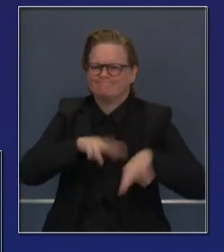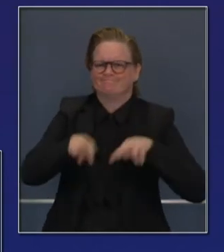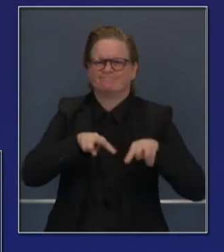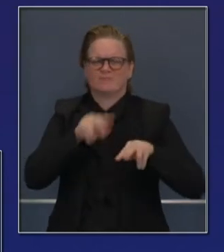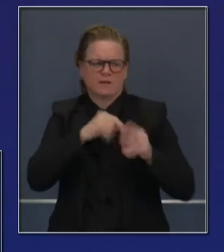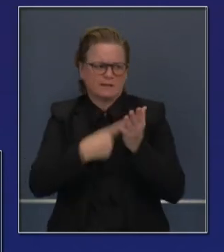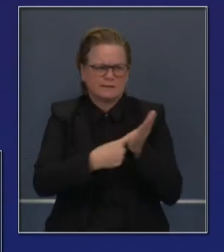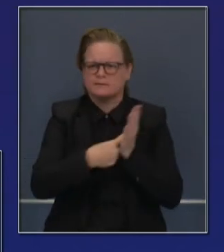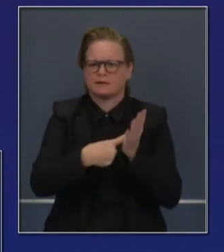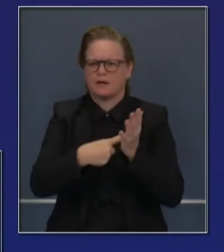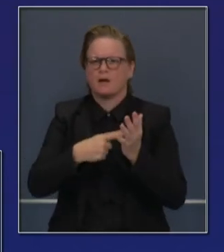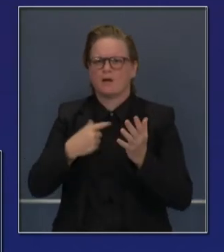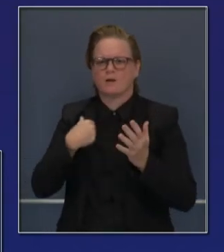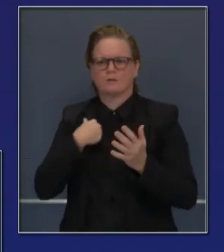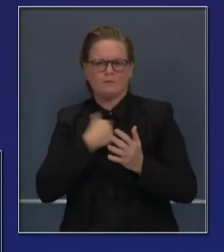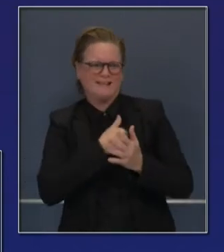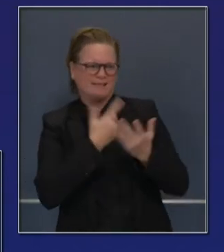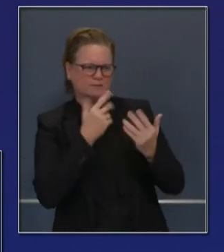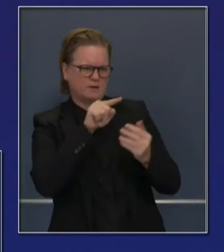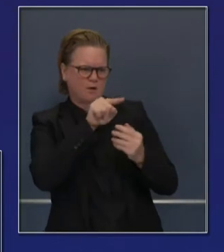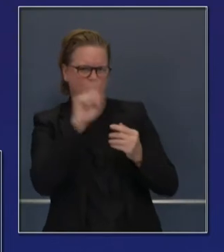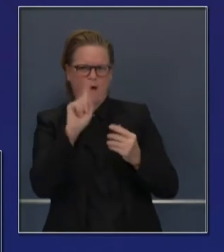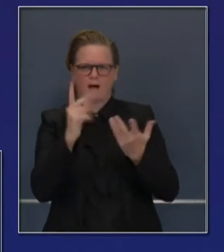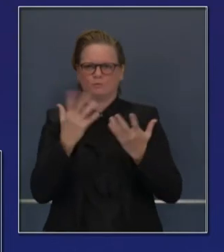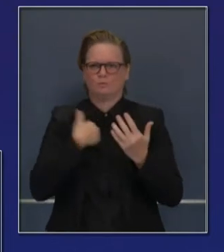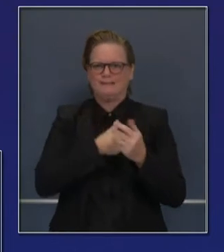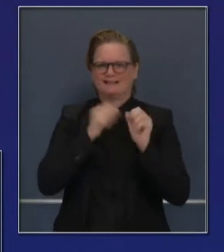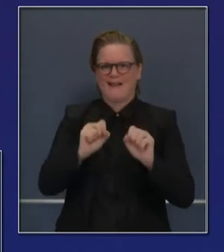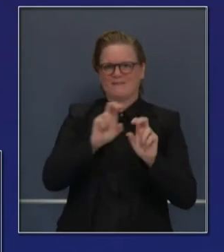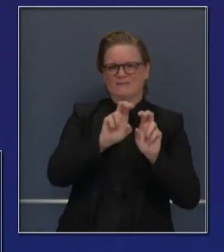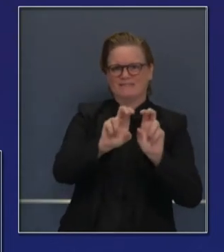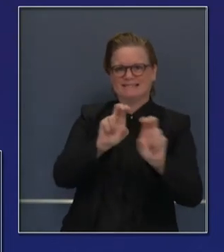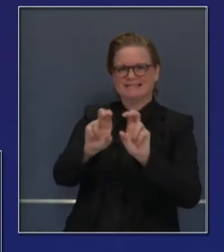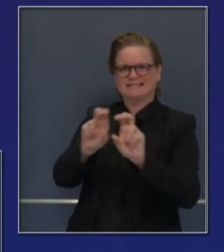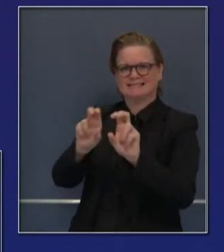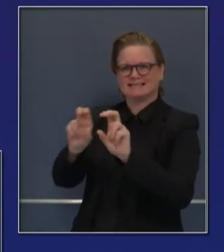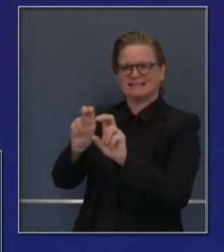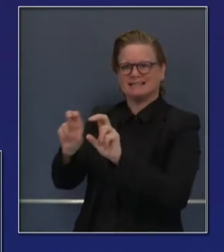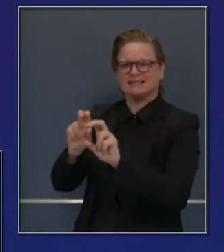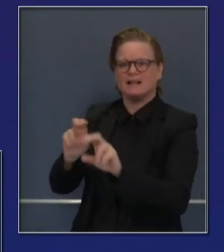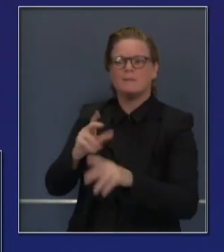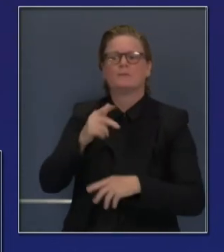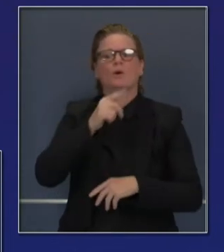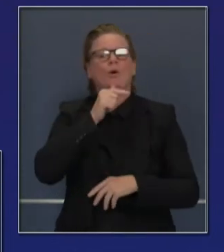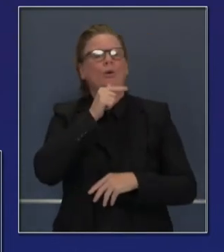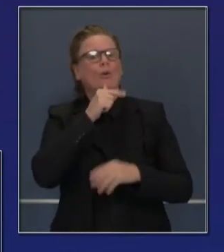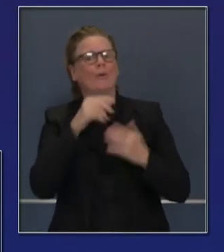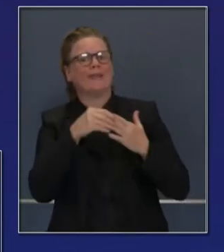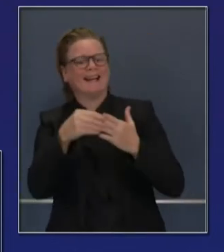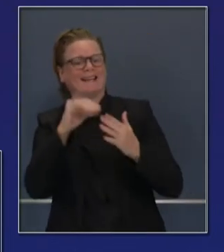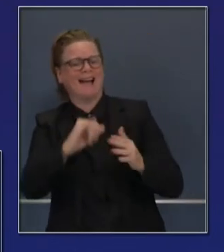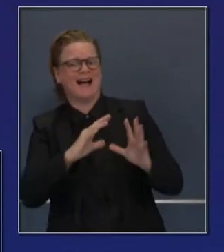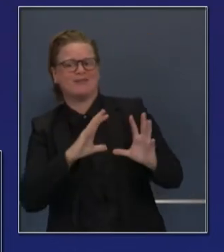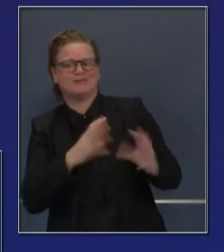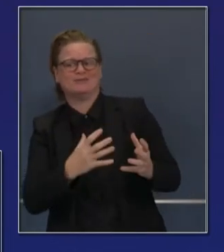the brainchild of Janet Yellen, the former Fed chief, who was just announced today formally